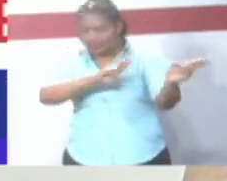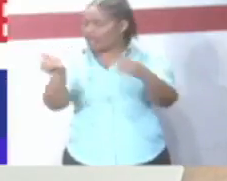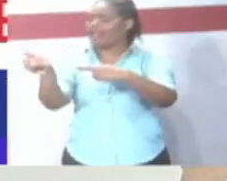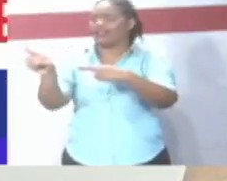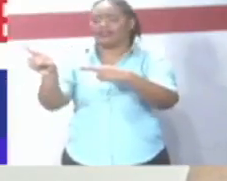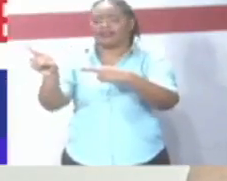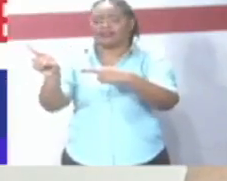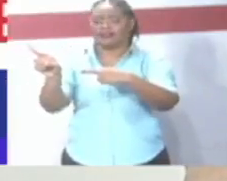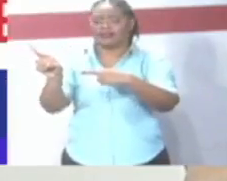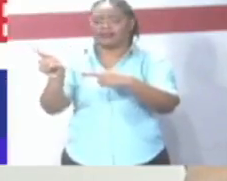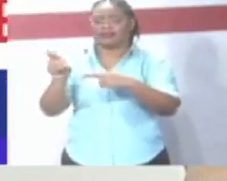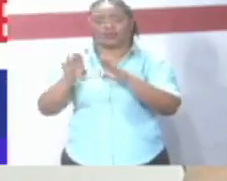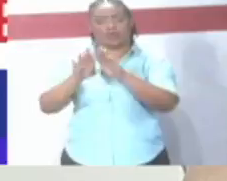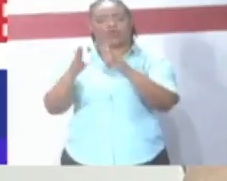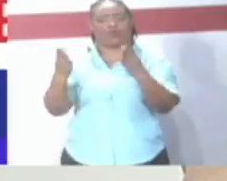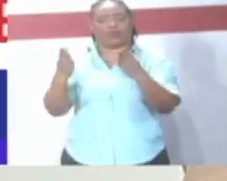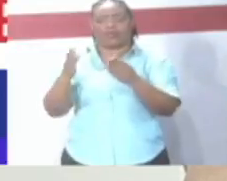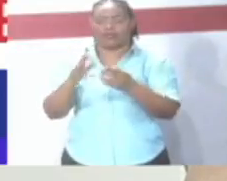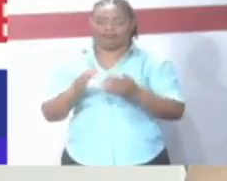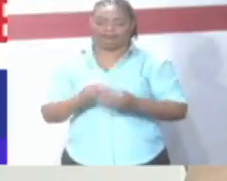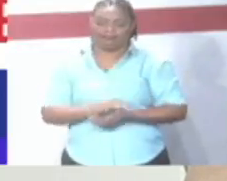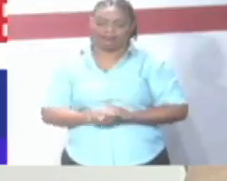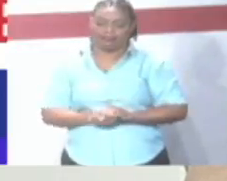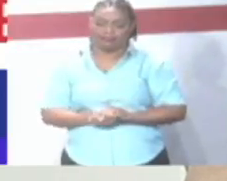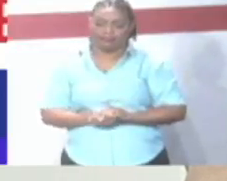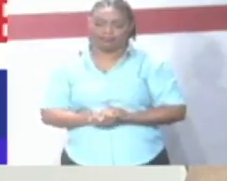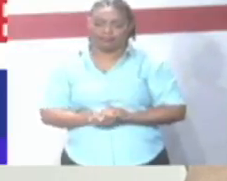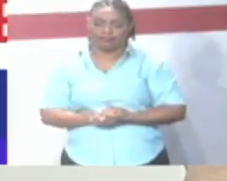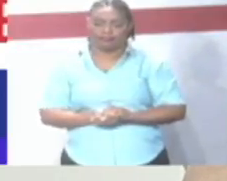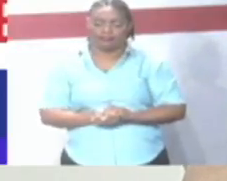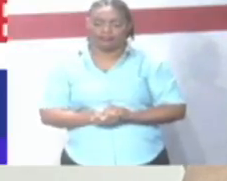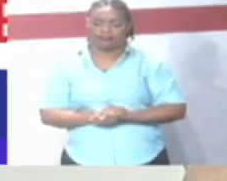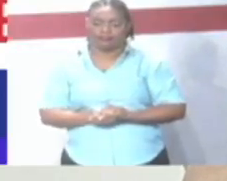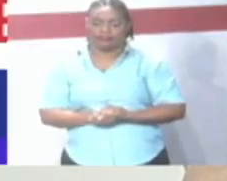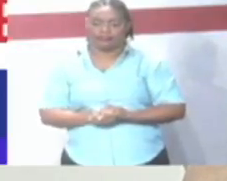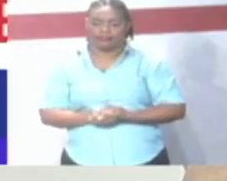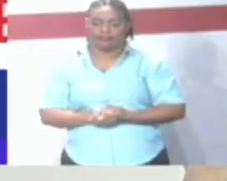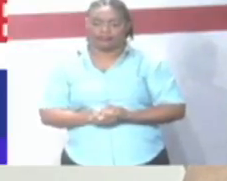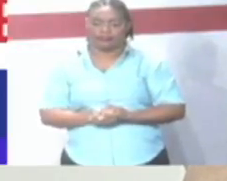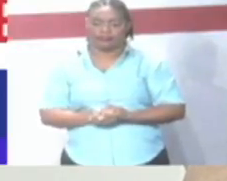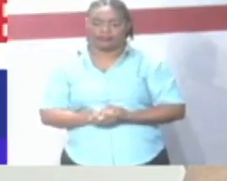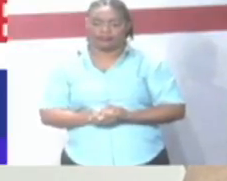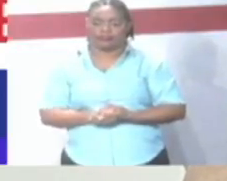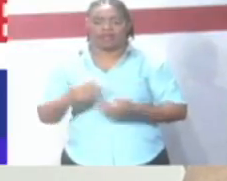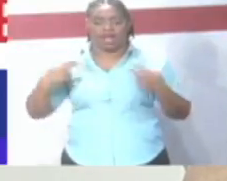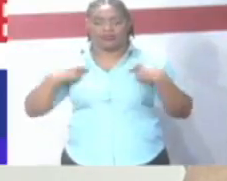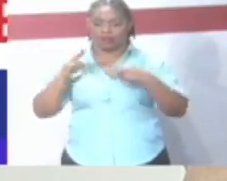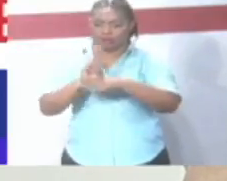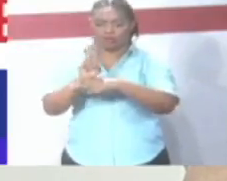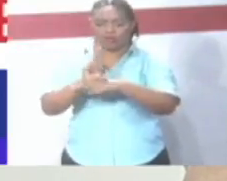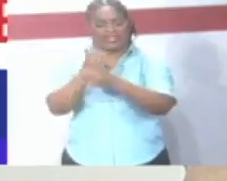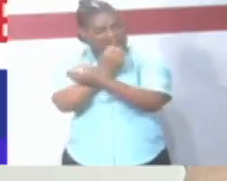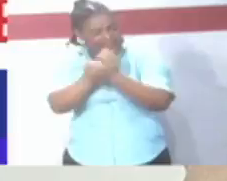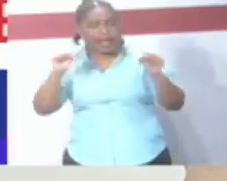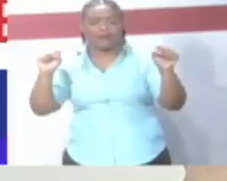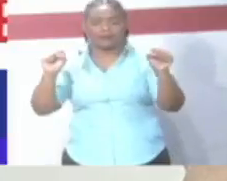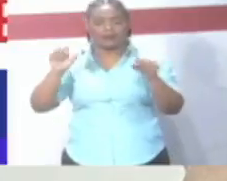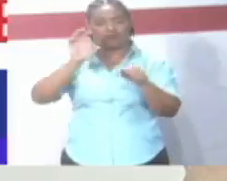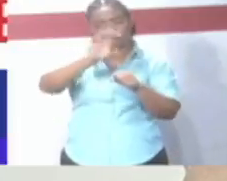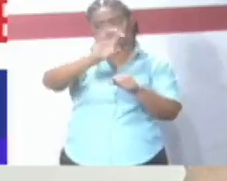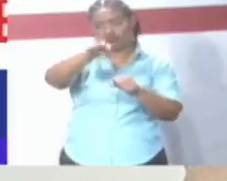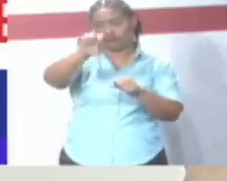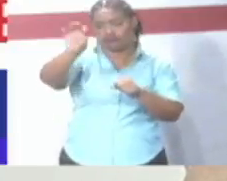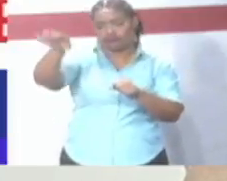those members of the various industries, and we are doing all the work at the background,